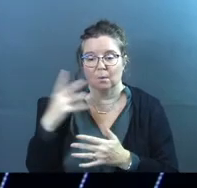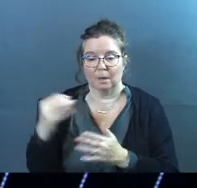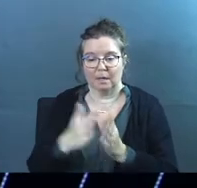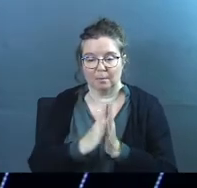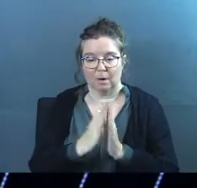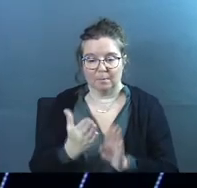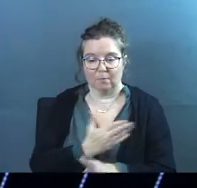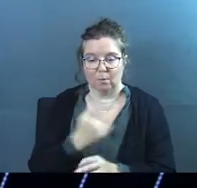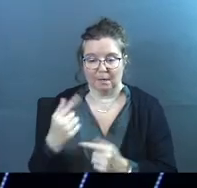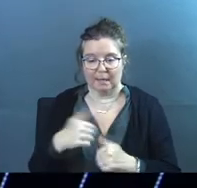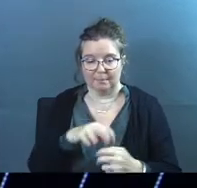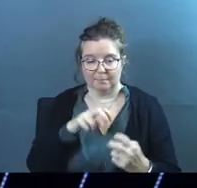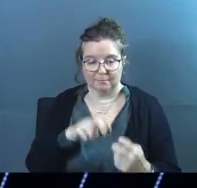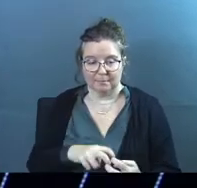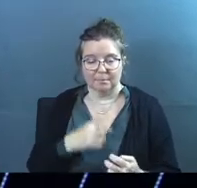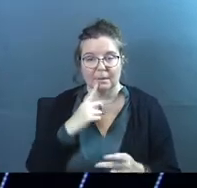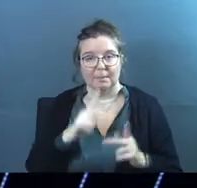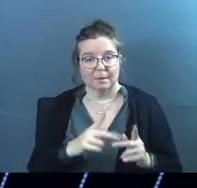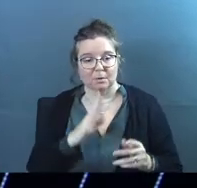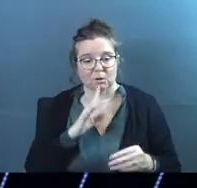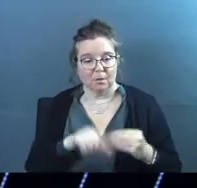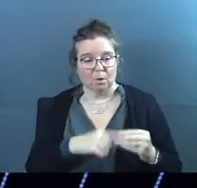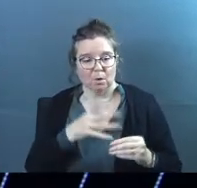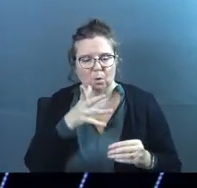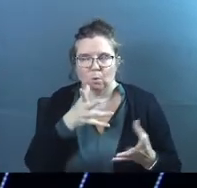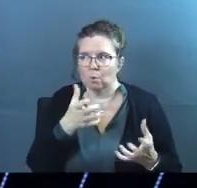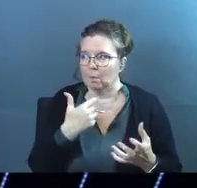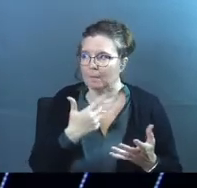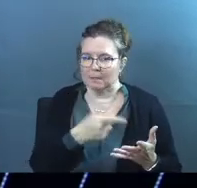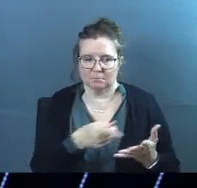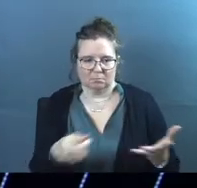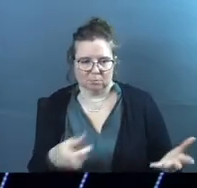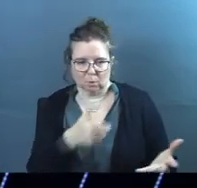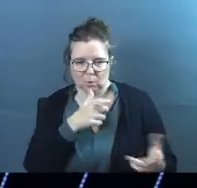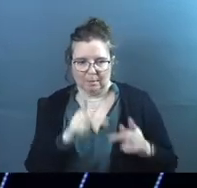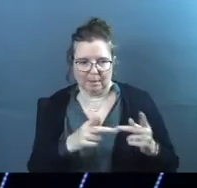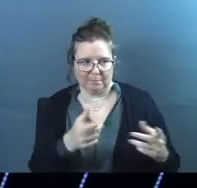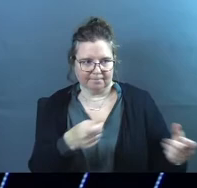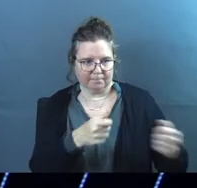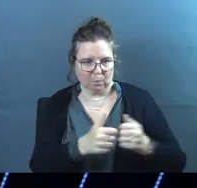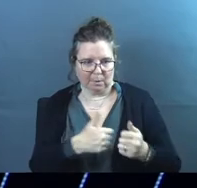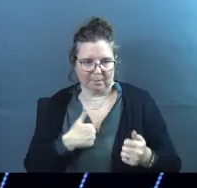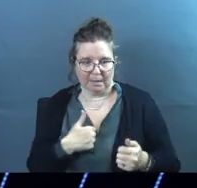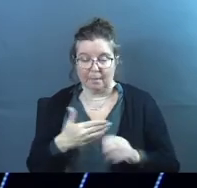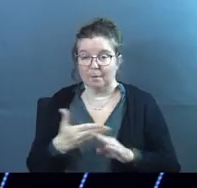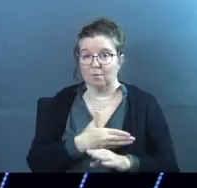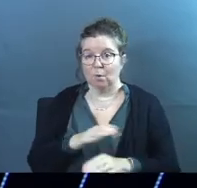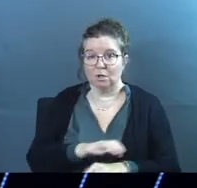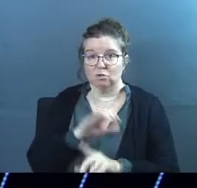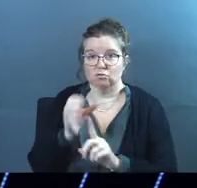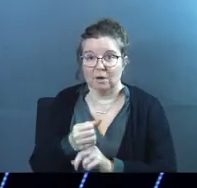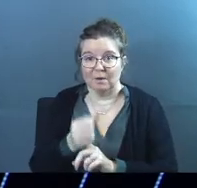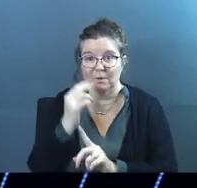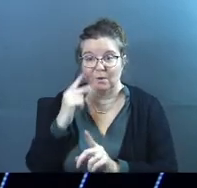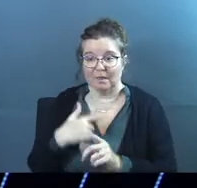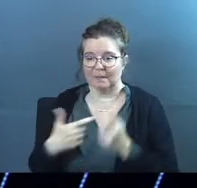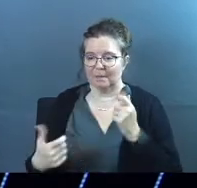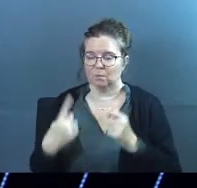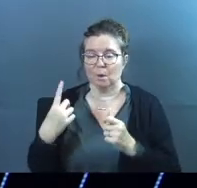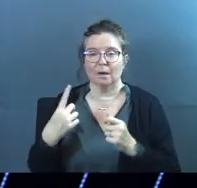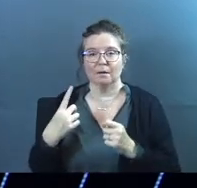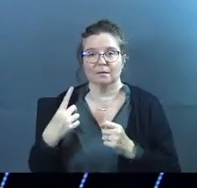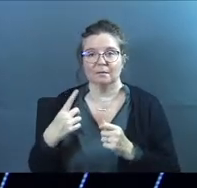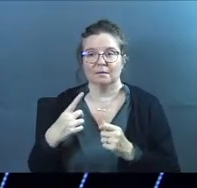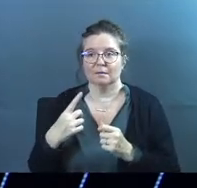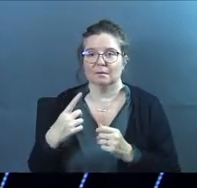away and he prayed before he came and said, these are the people. These are the people. He talked to the Father. Who do you want me to take, God? Who are the people that are coming with me? Before his arrest, we know that one, probably the biggest one,